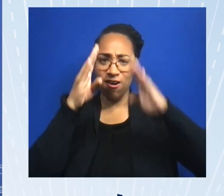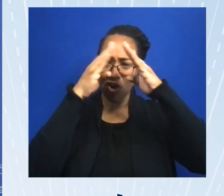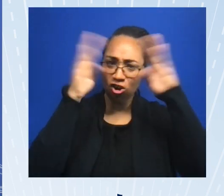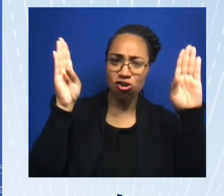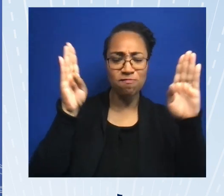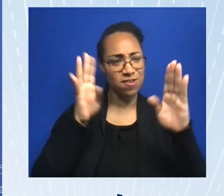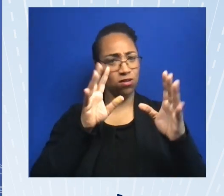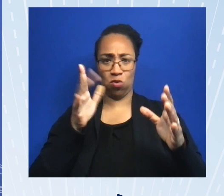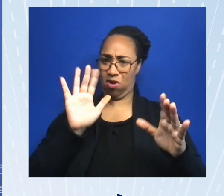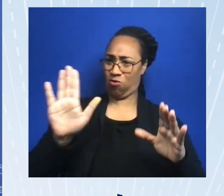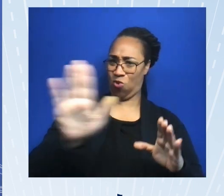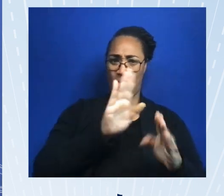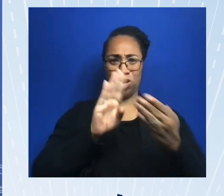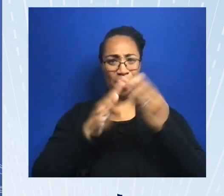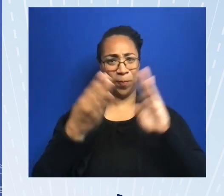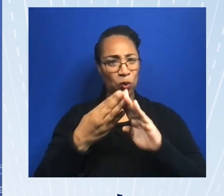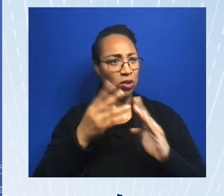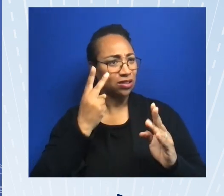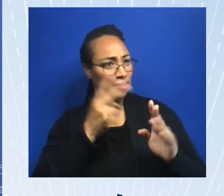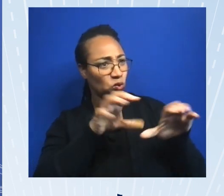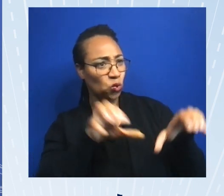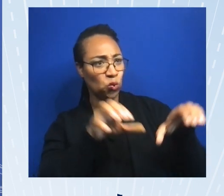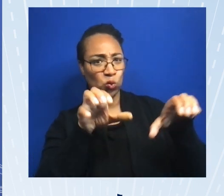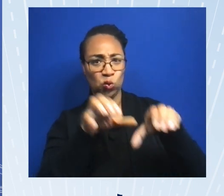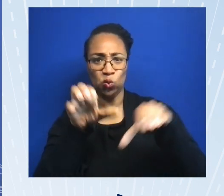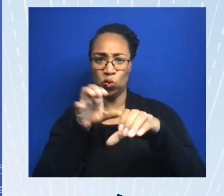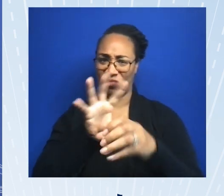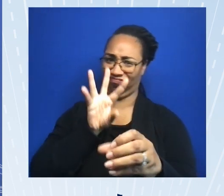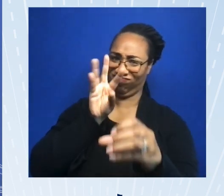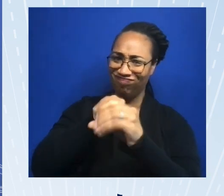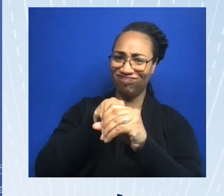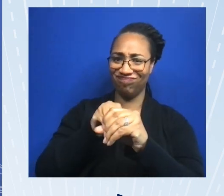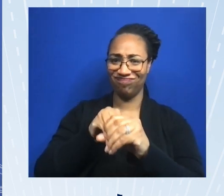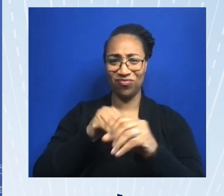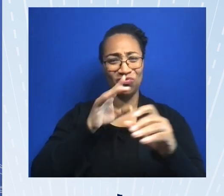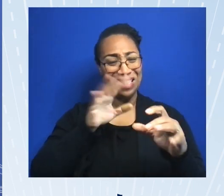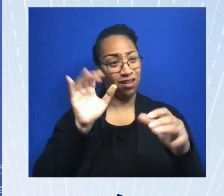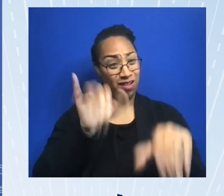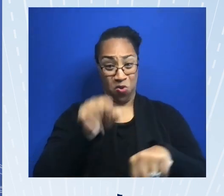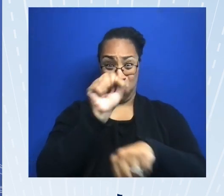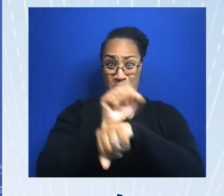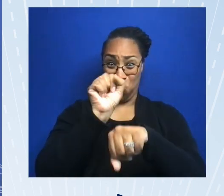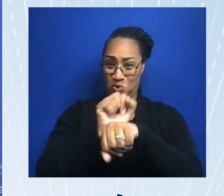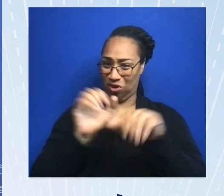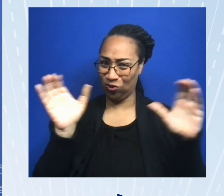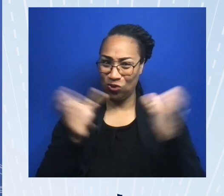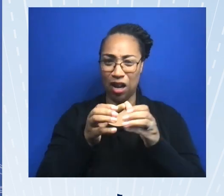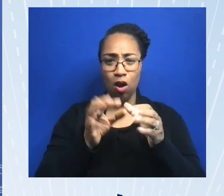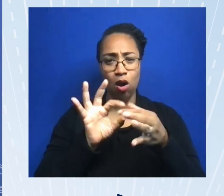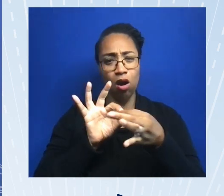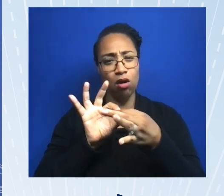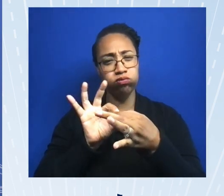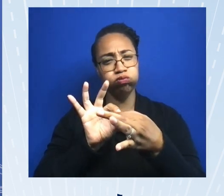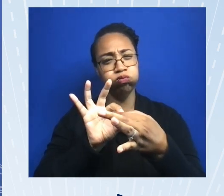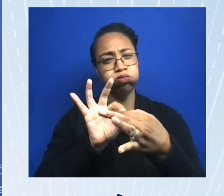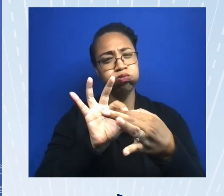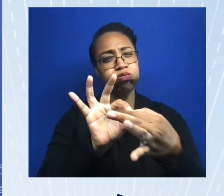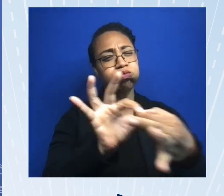an end to the visceral hate that we are seeing across our nation. We cannot normalize